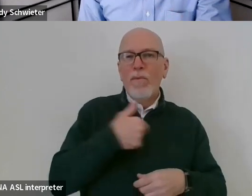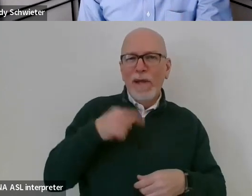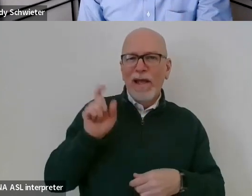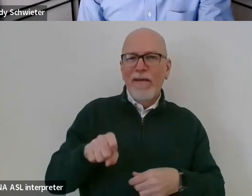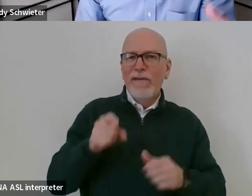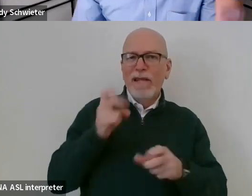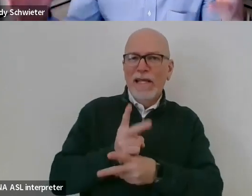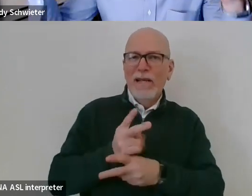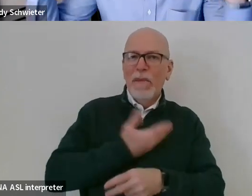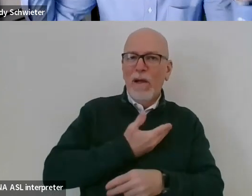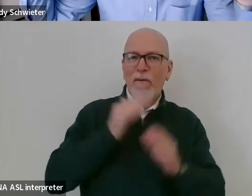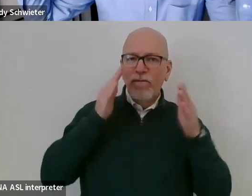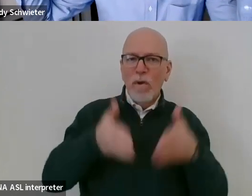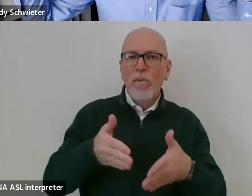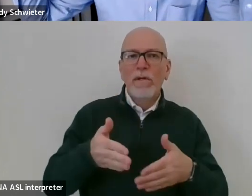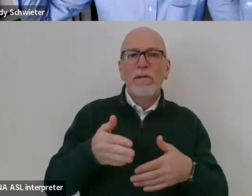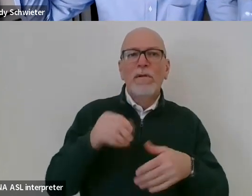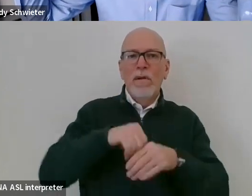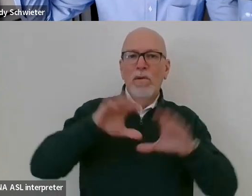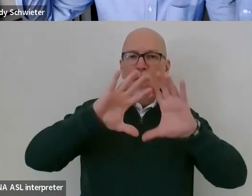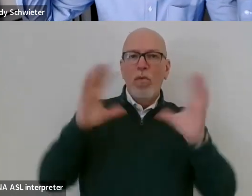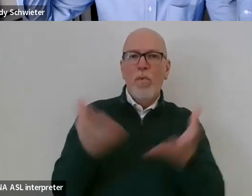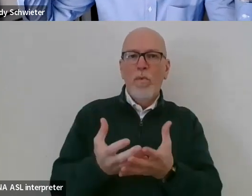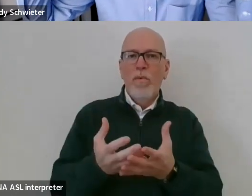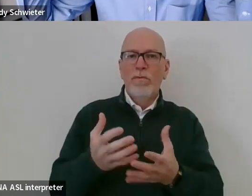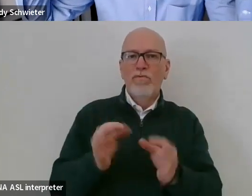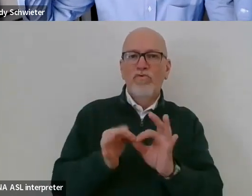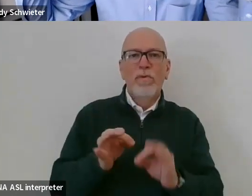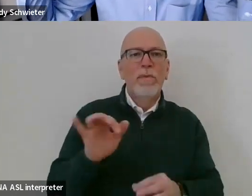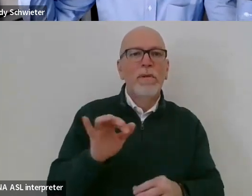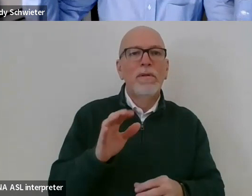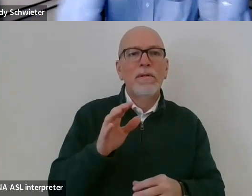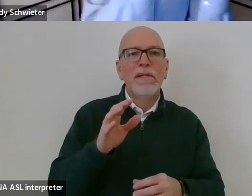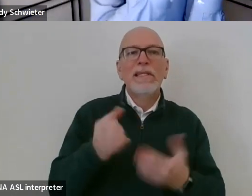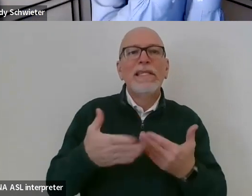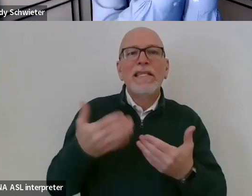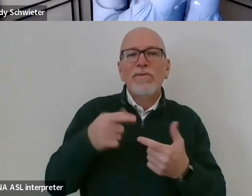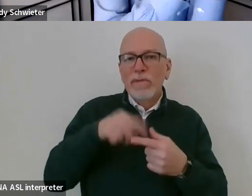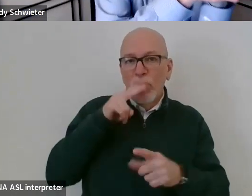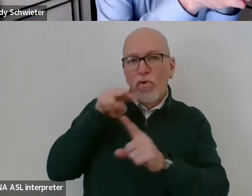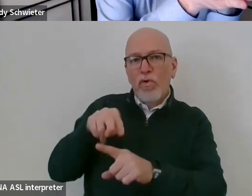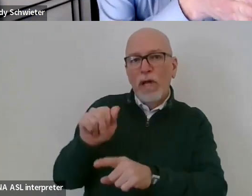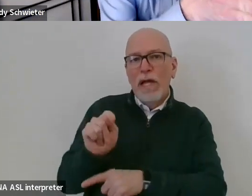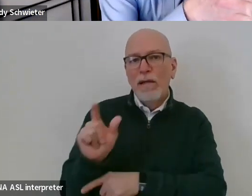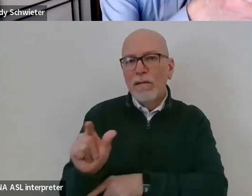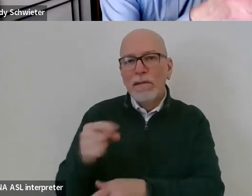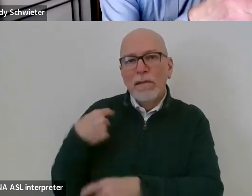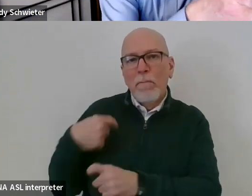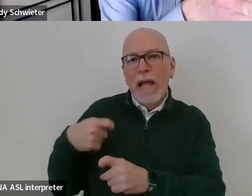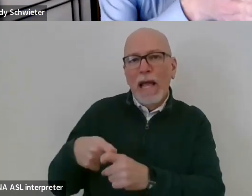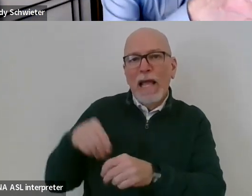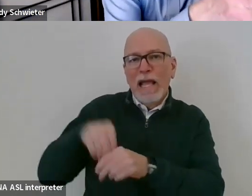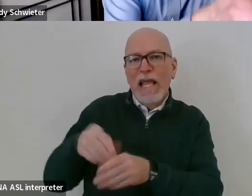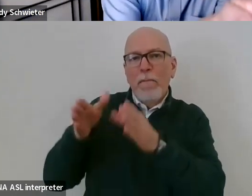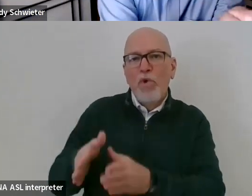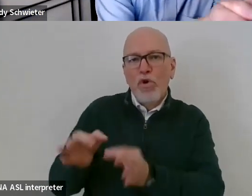our focus on the whole body of interpreting. Like you said, it's so easy for me to say, let's look at Spanish in-person